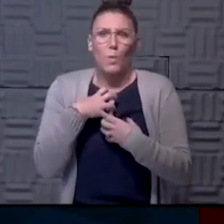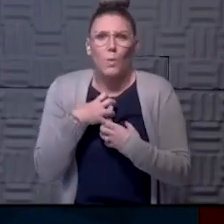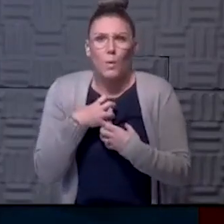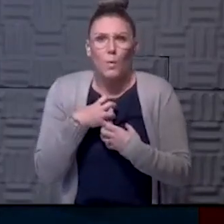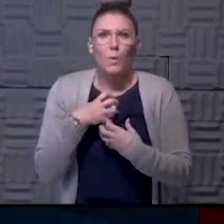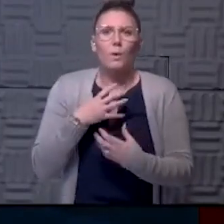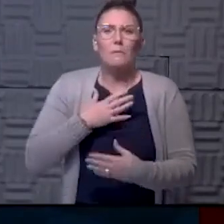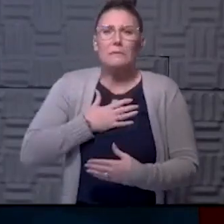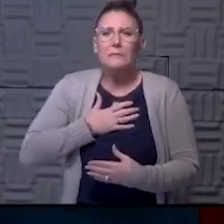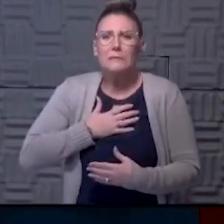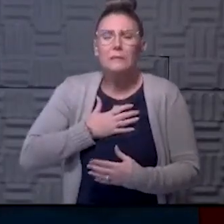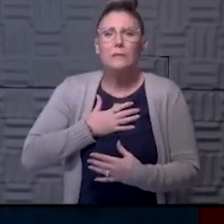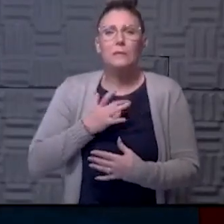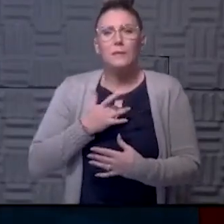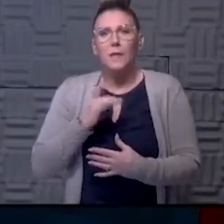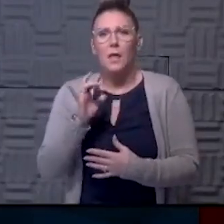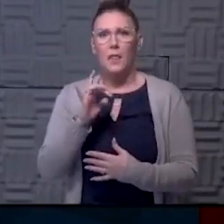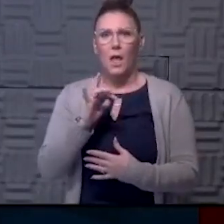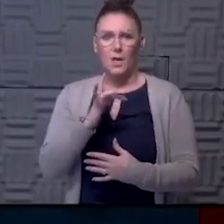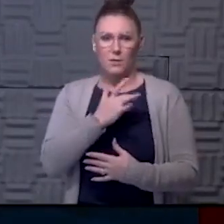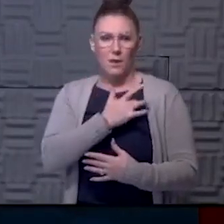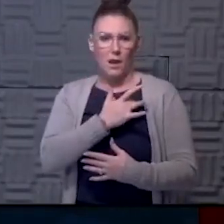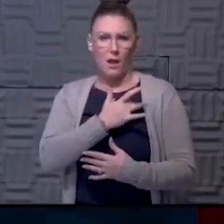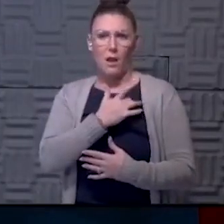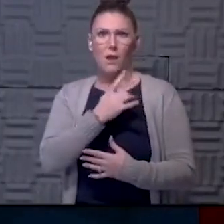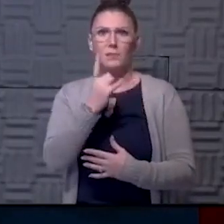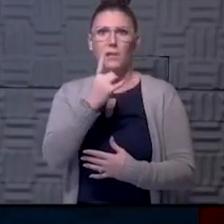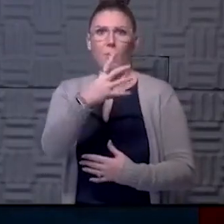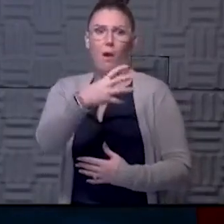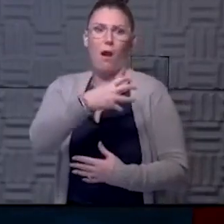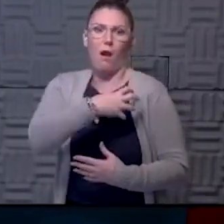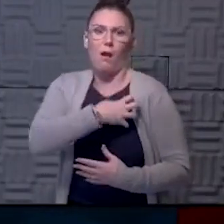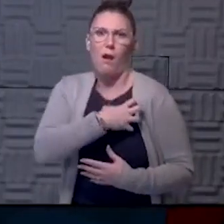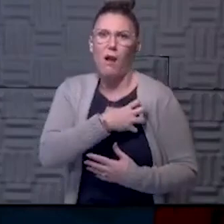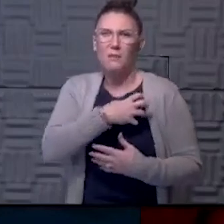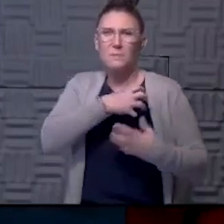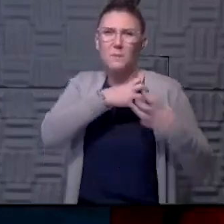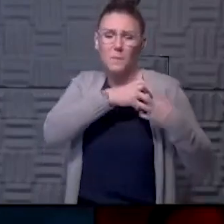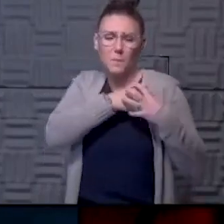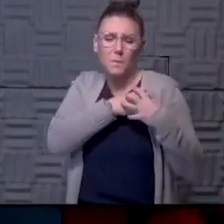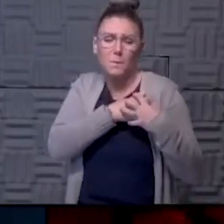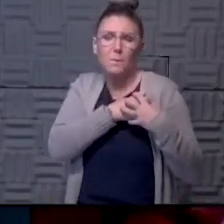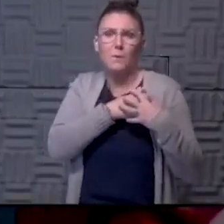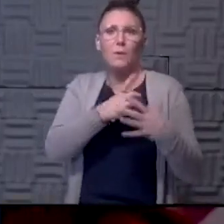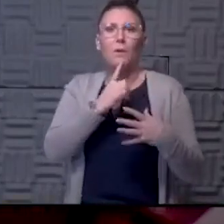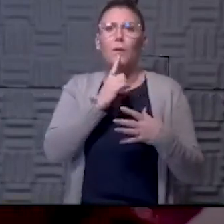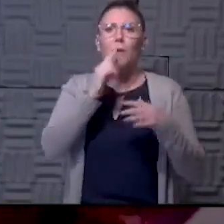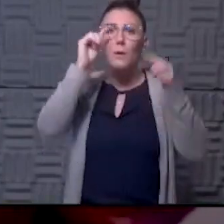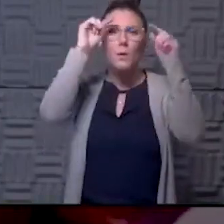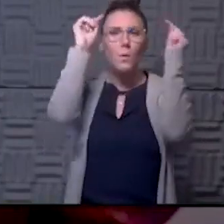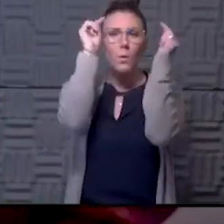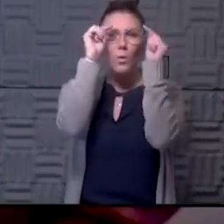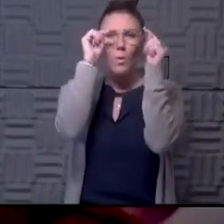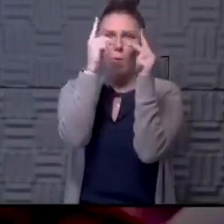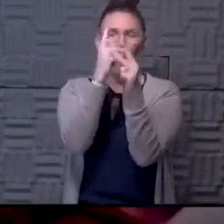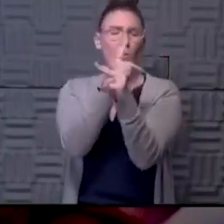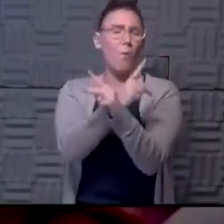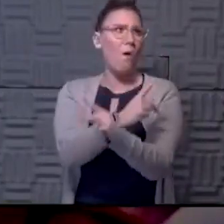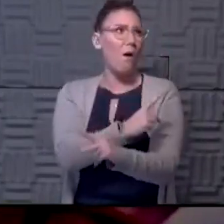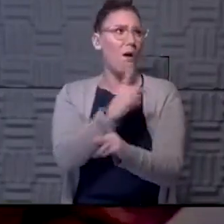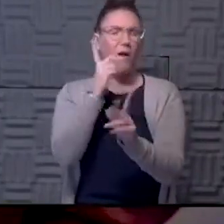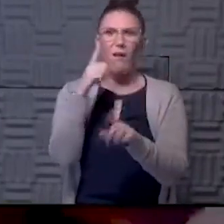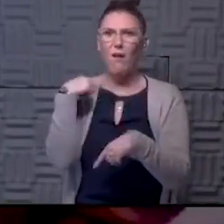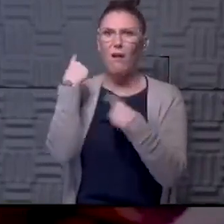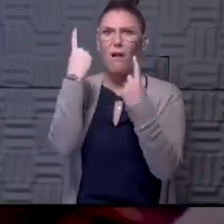chest, and it felt like my heart, like somebody was grabbing it and squeezing it. The headache was the worst headache that